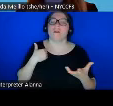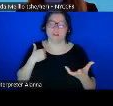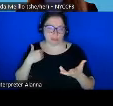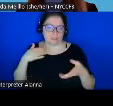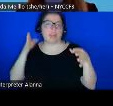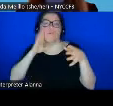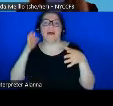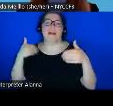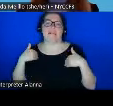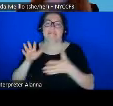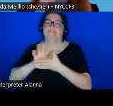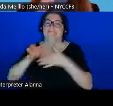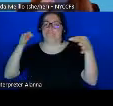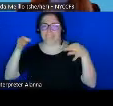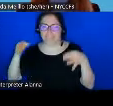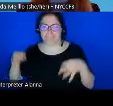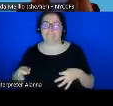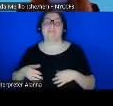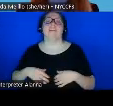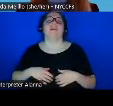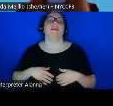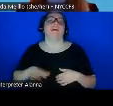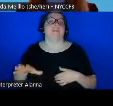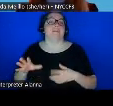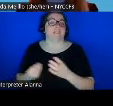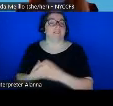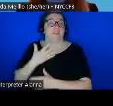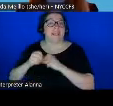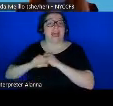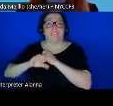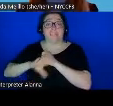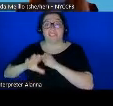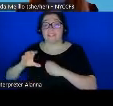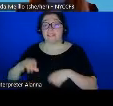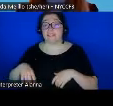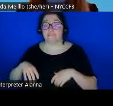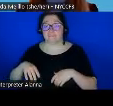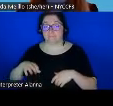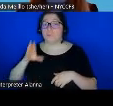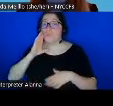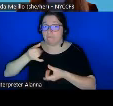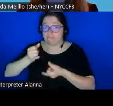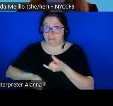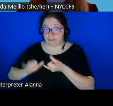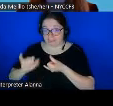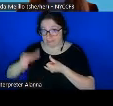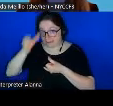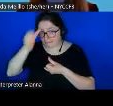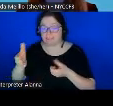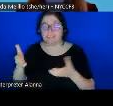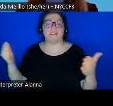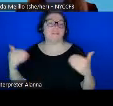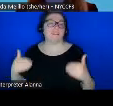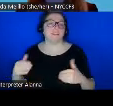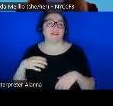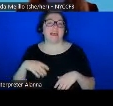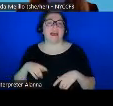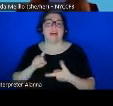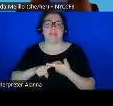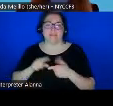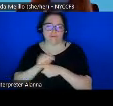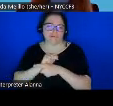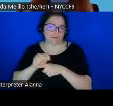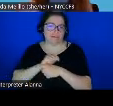the spring advertising campaign uh and also hosting a lot of town halls and train the trainer series for community organizations